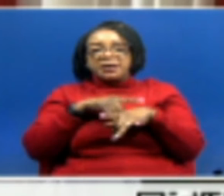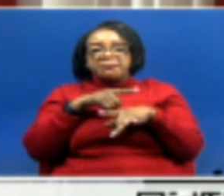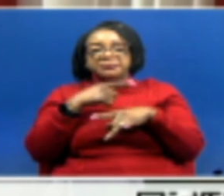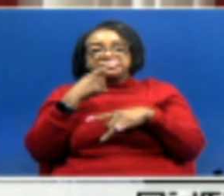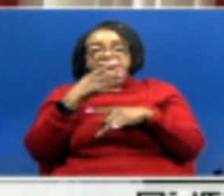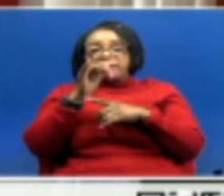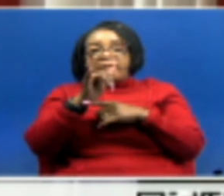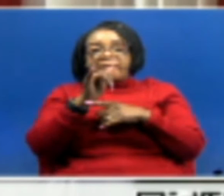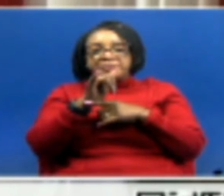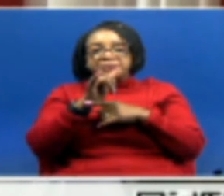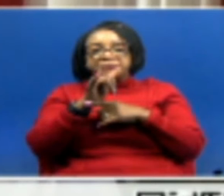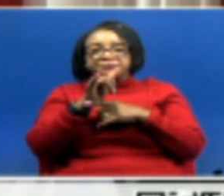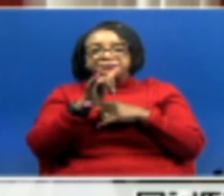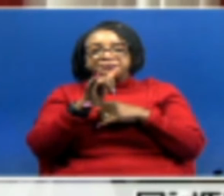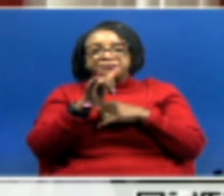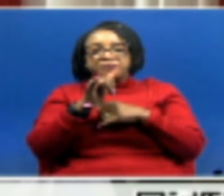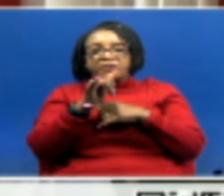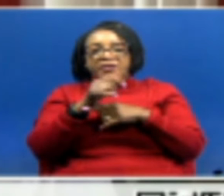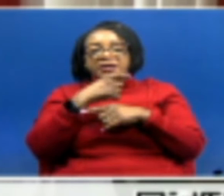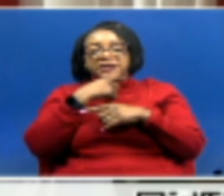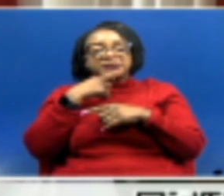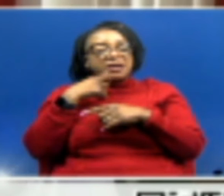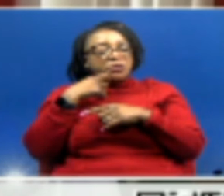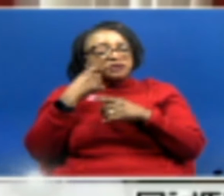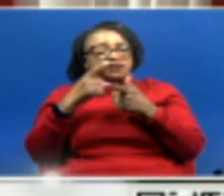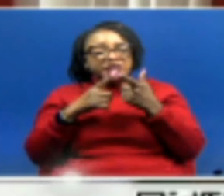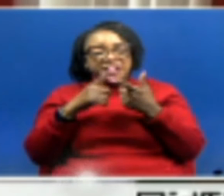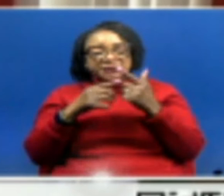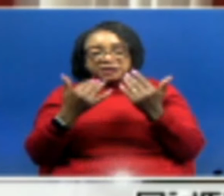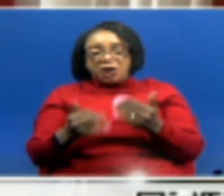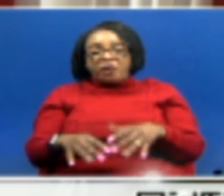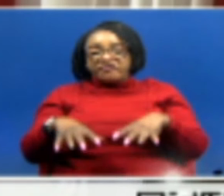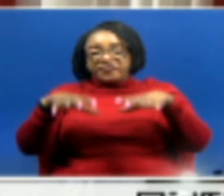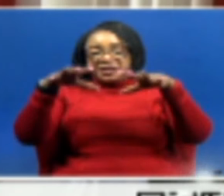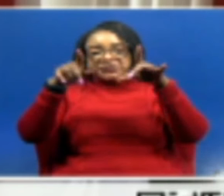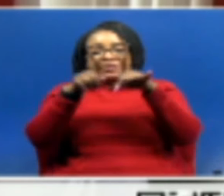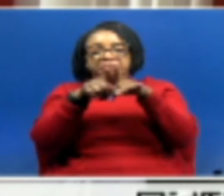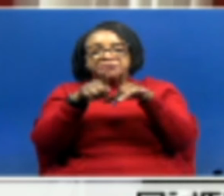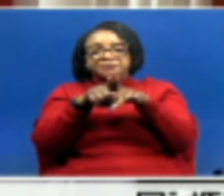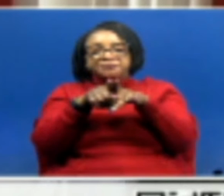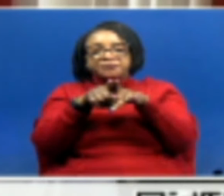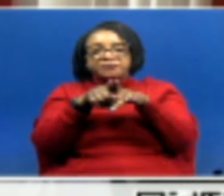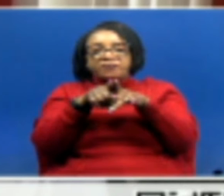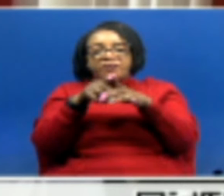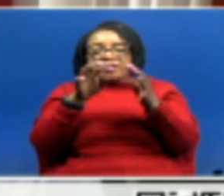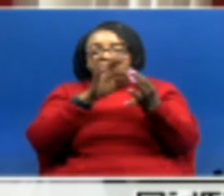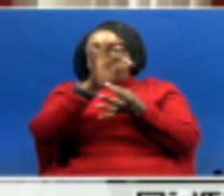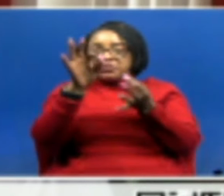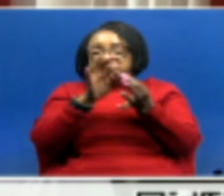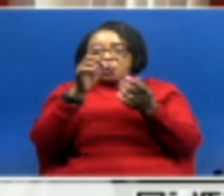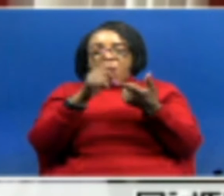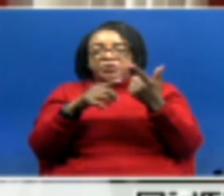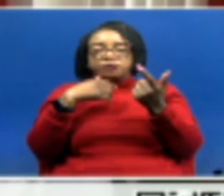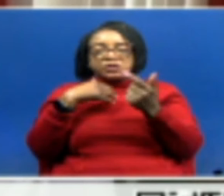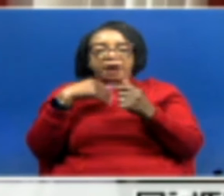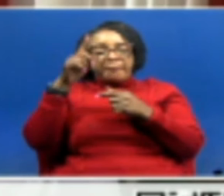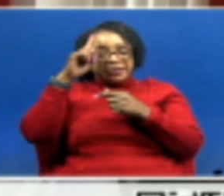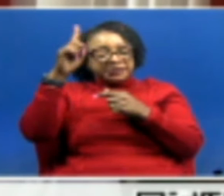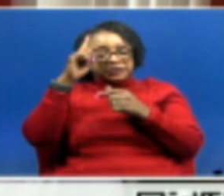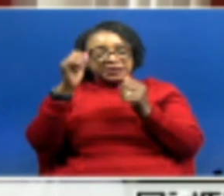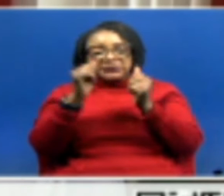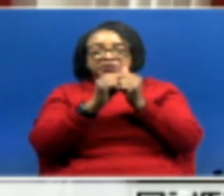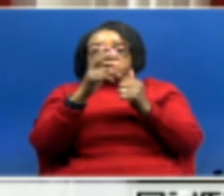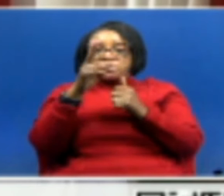warming. Places they've had droughts for years and now they have floods, and it's exactly what was predicted 10, 20 years